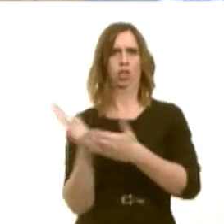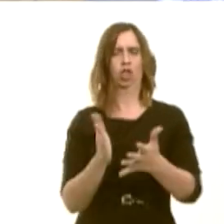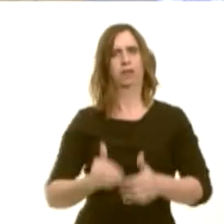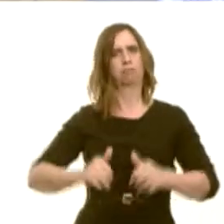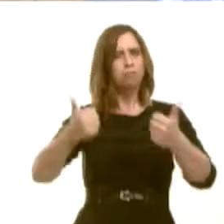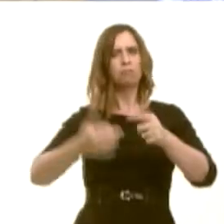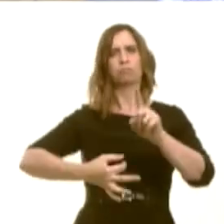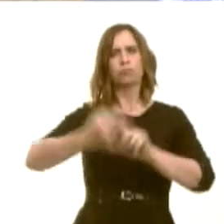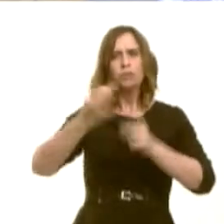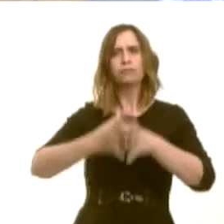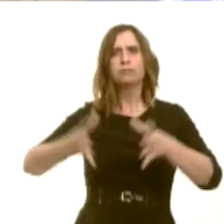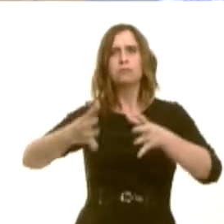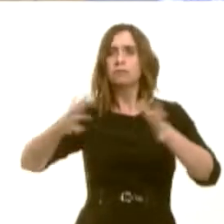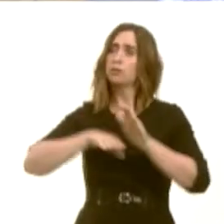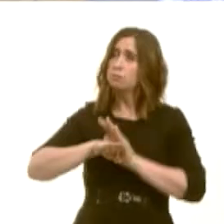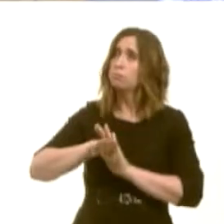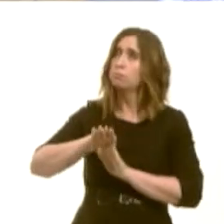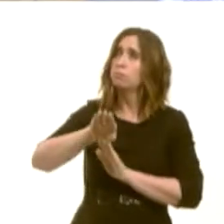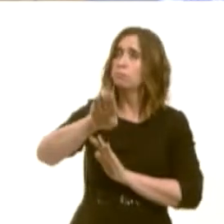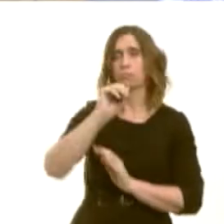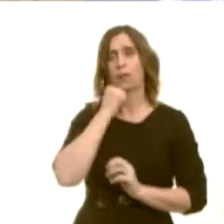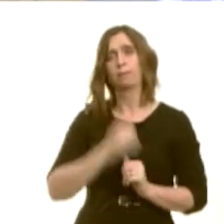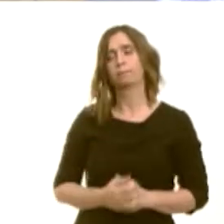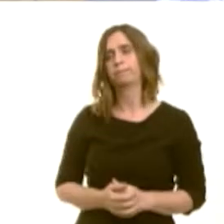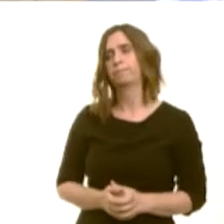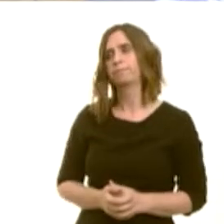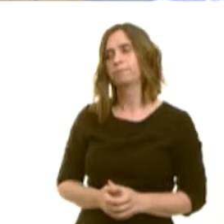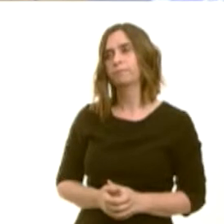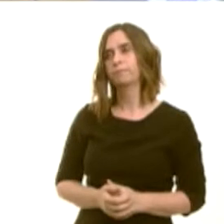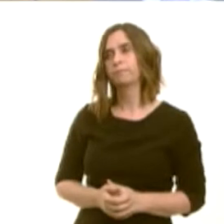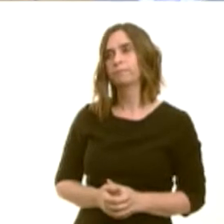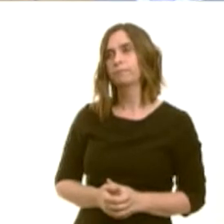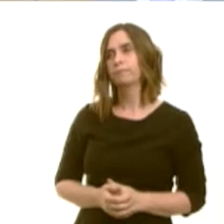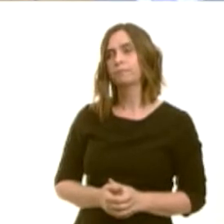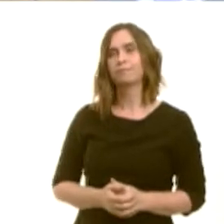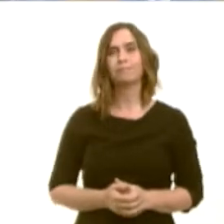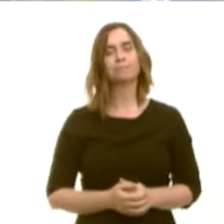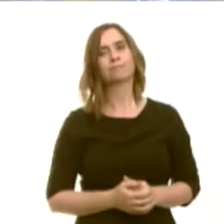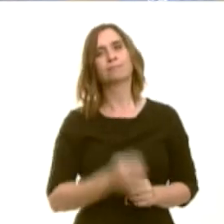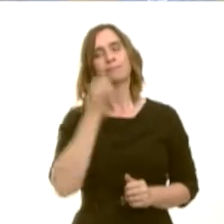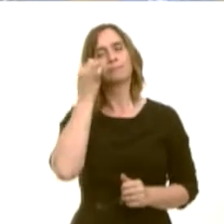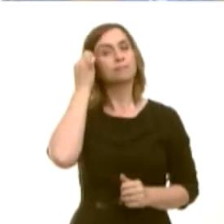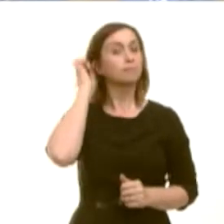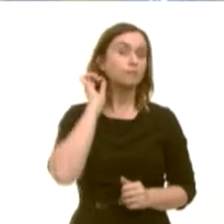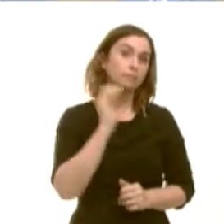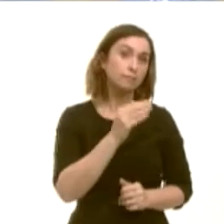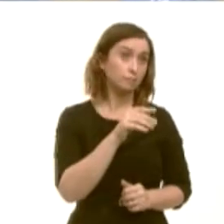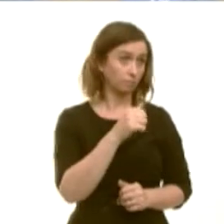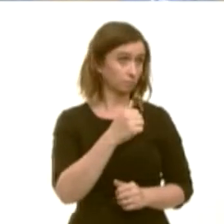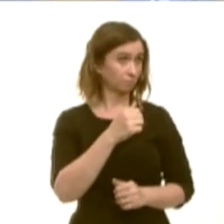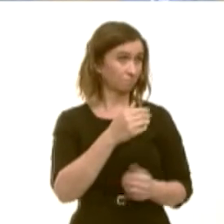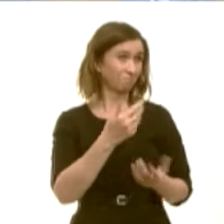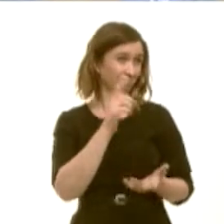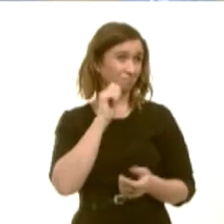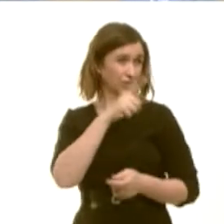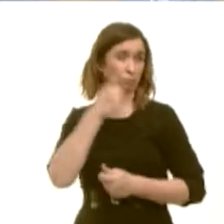deliver the improvements, the continued improvements that we'll see in the future. Julie Morgan. Thank you, Presiding Officer. Will the First Minister join me in congratulating